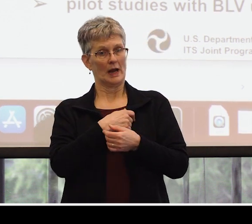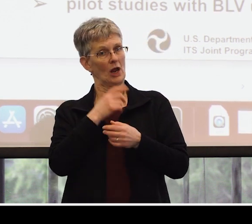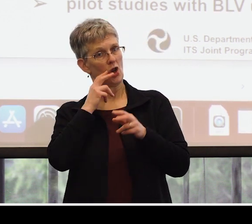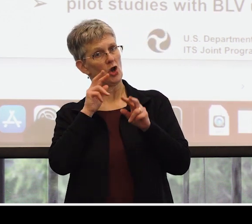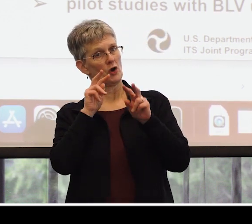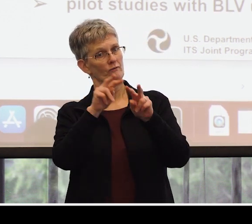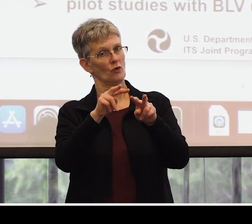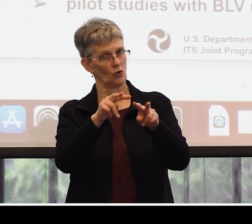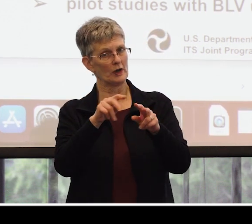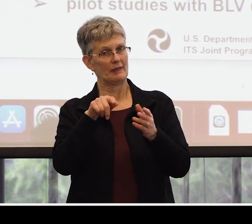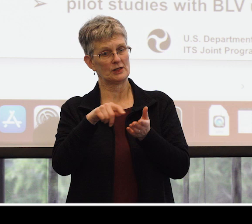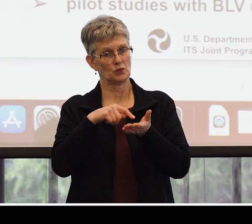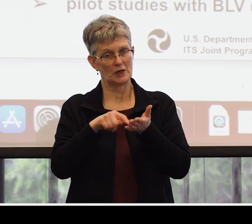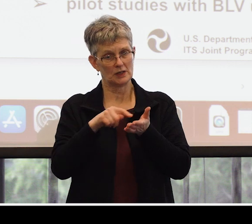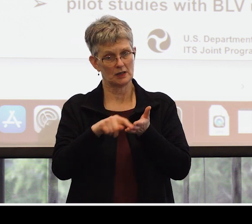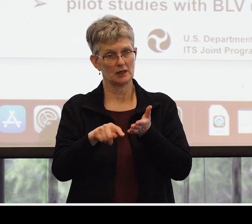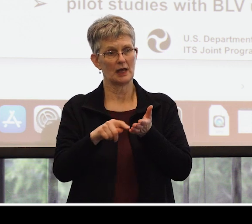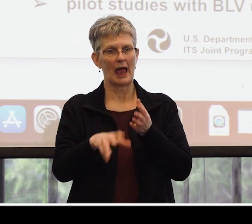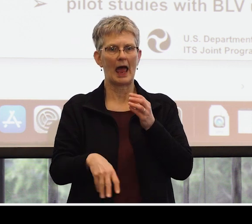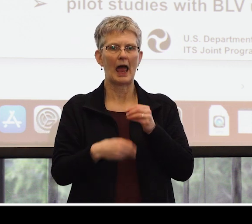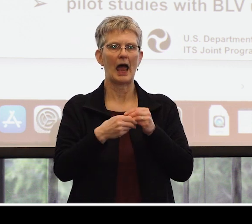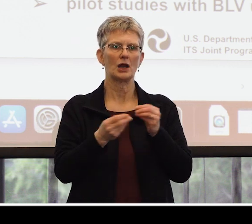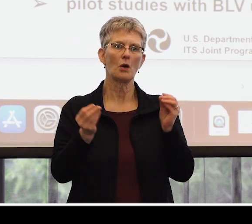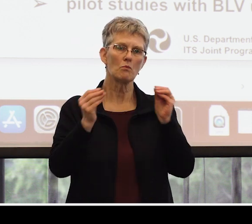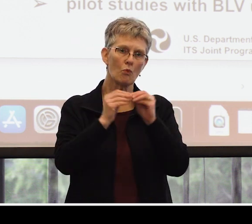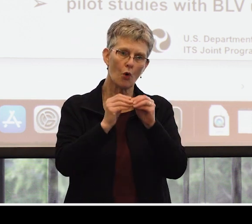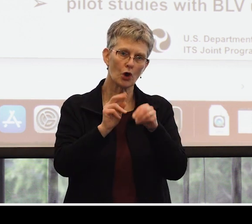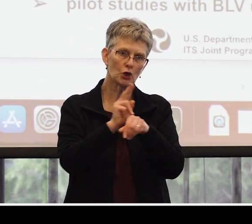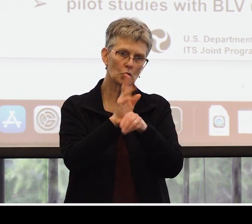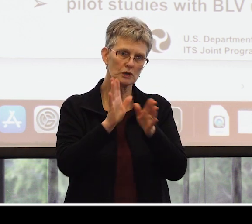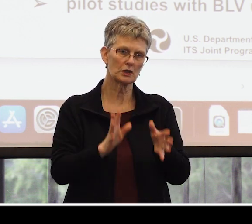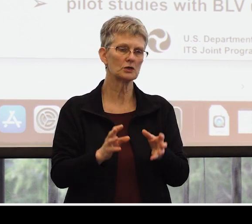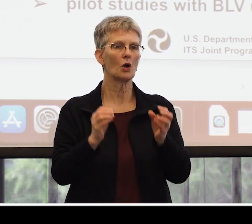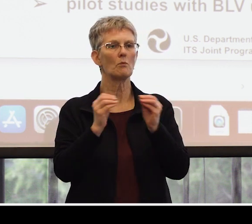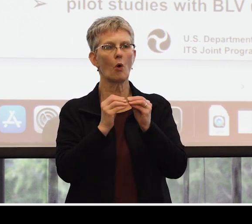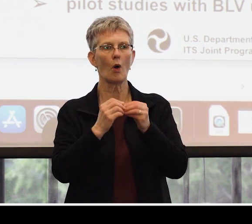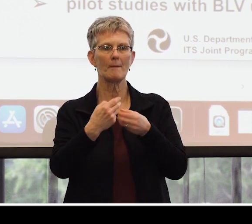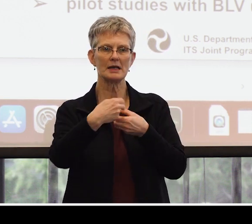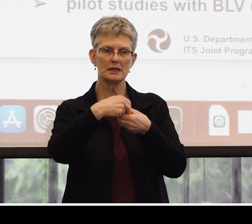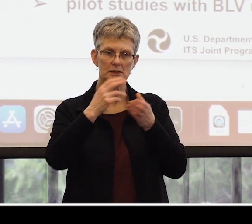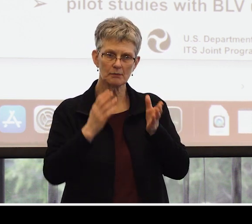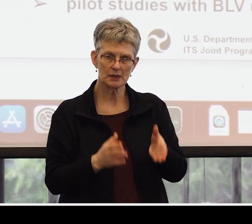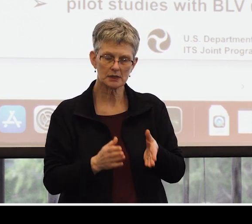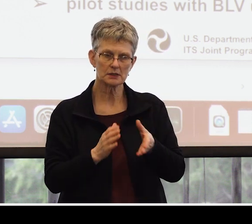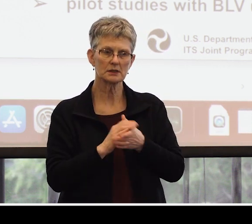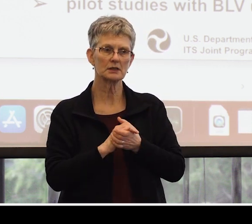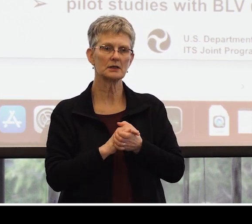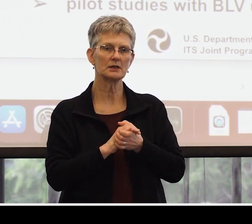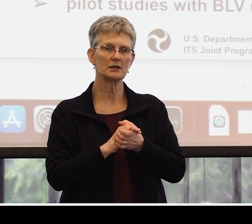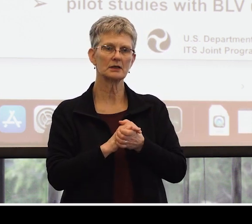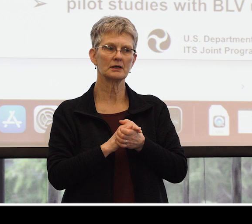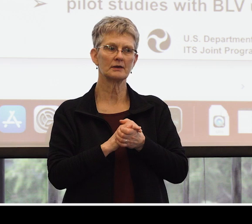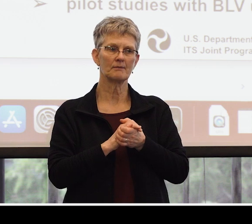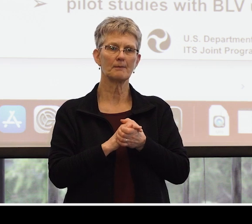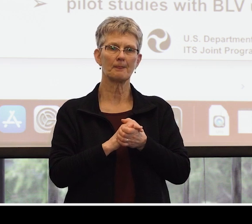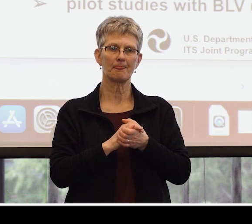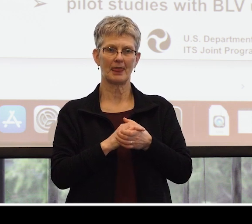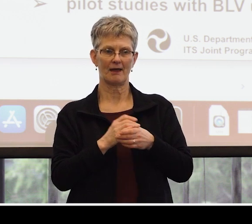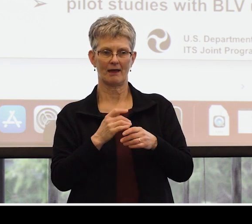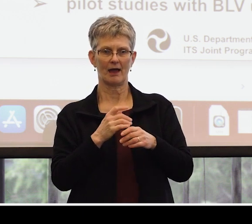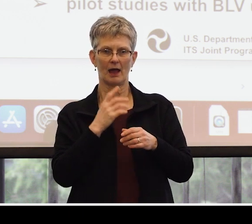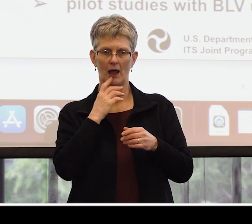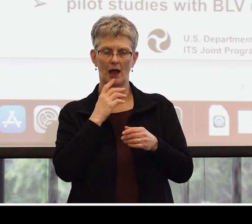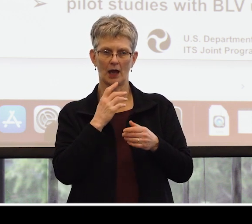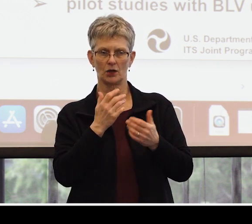doing the study with more users, more participants, and iterating the experience based on the feedback.